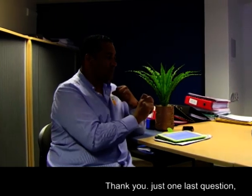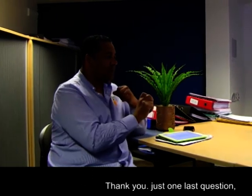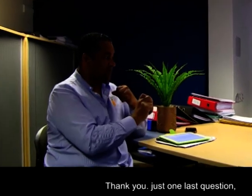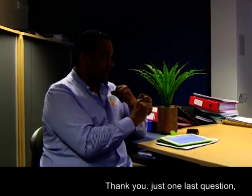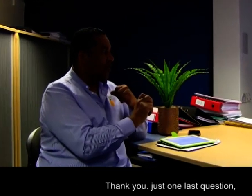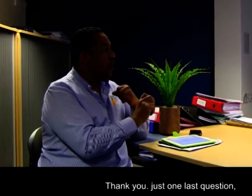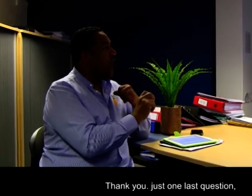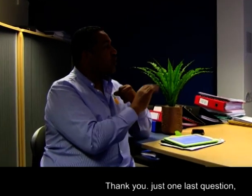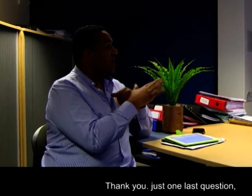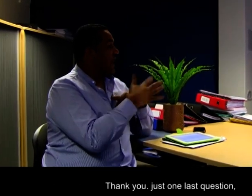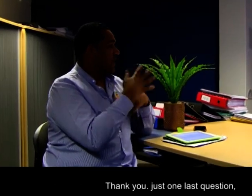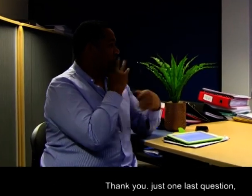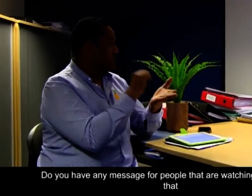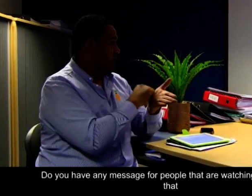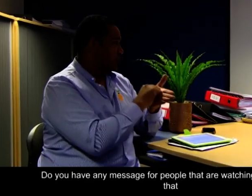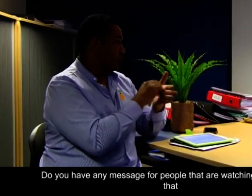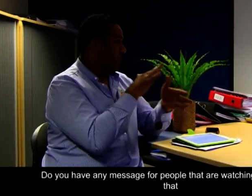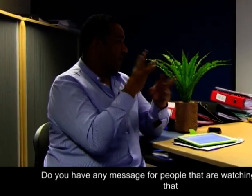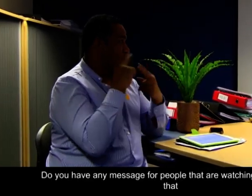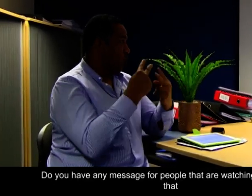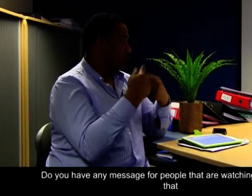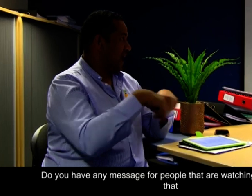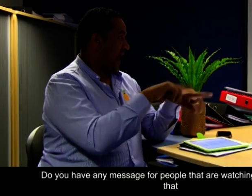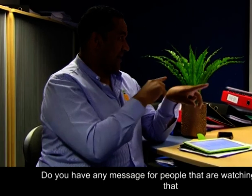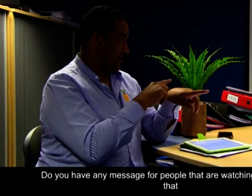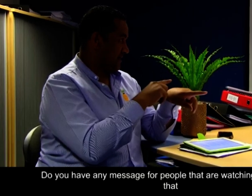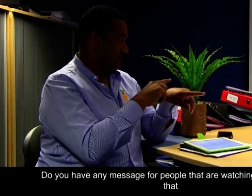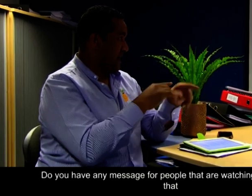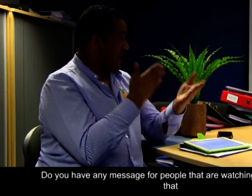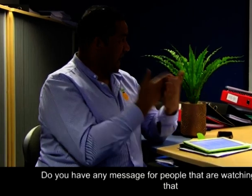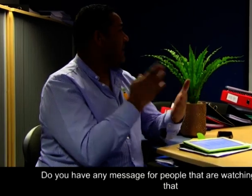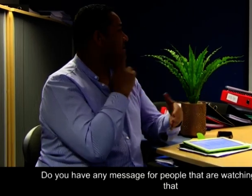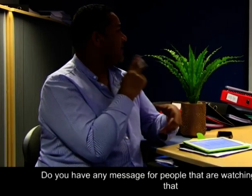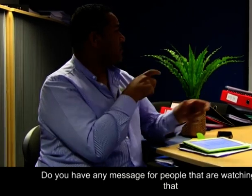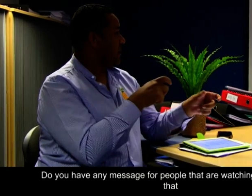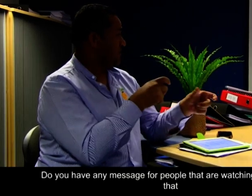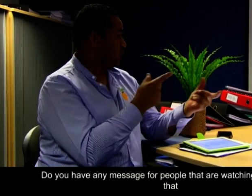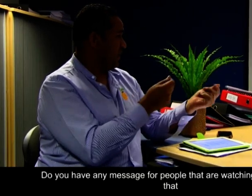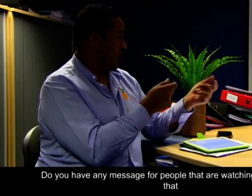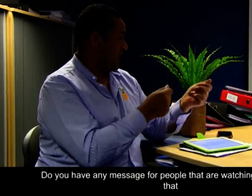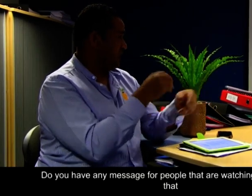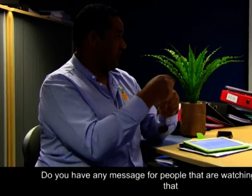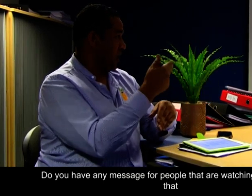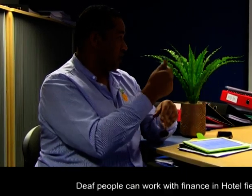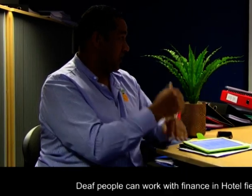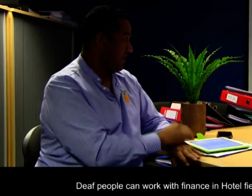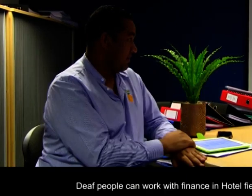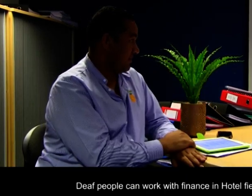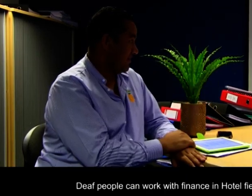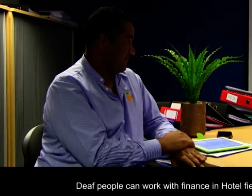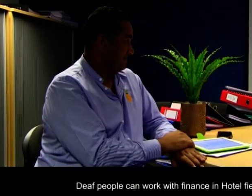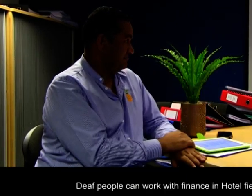One last question. Do you have any message for people that are watching us, um, to show that, um,